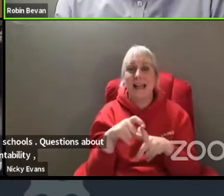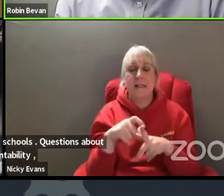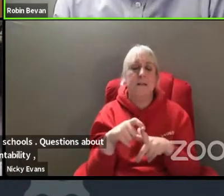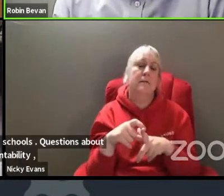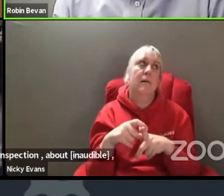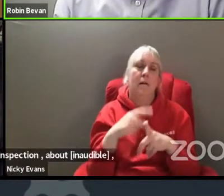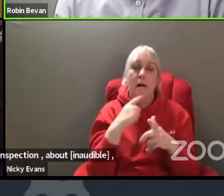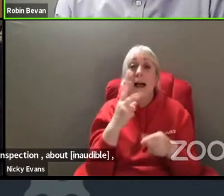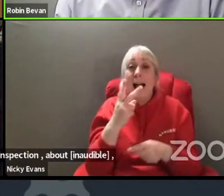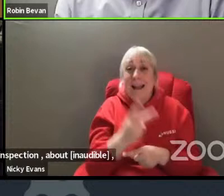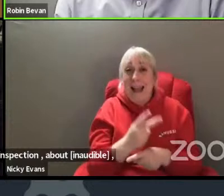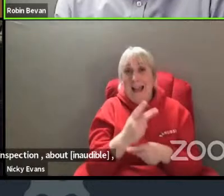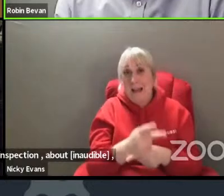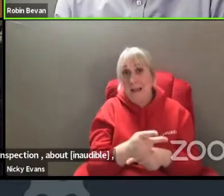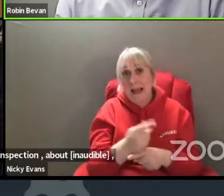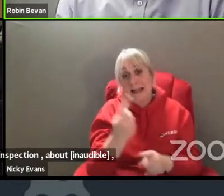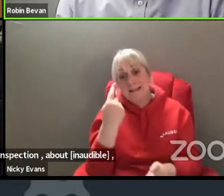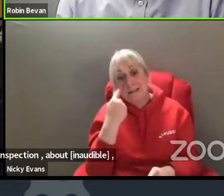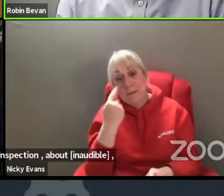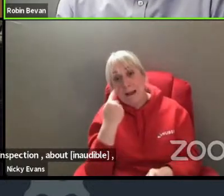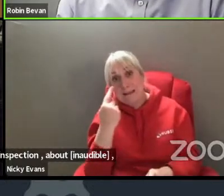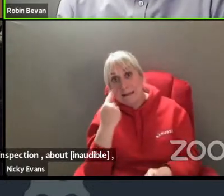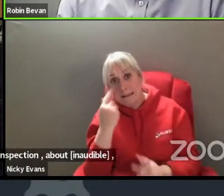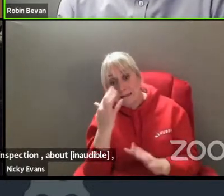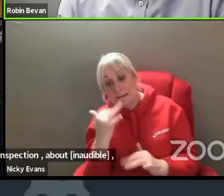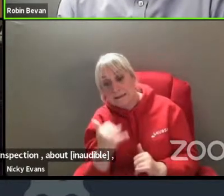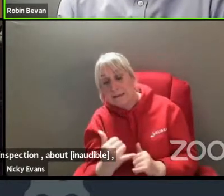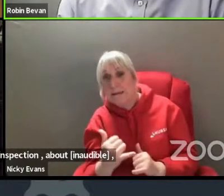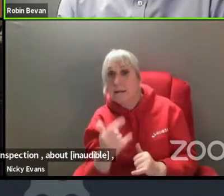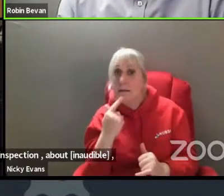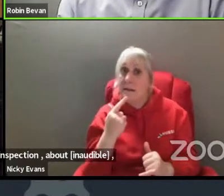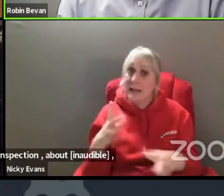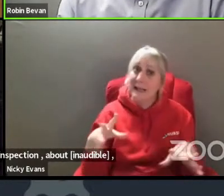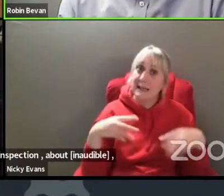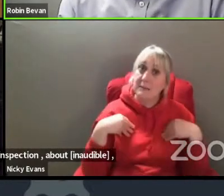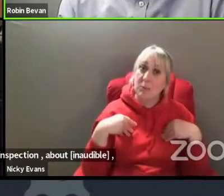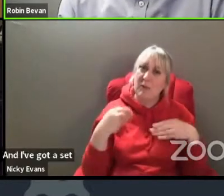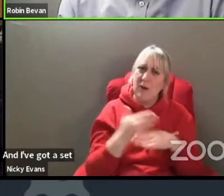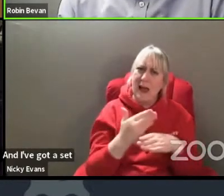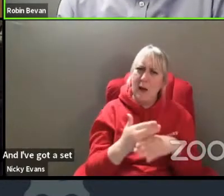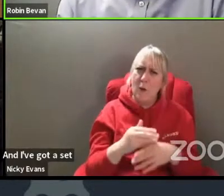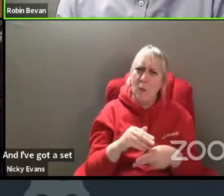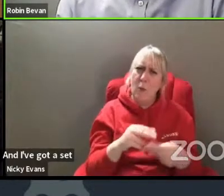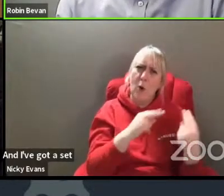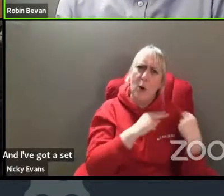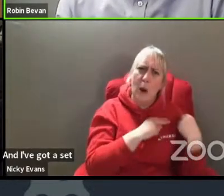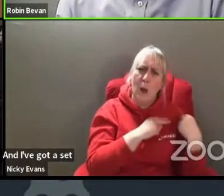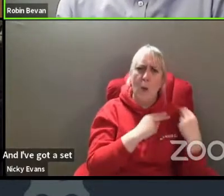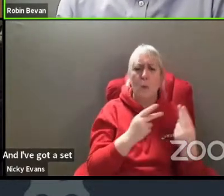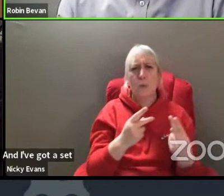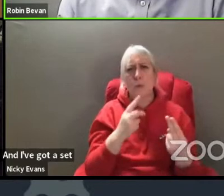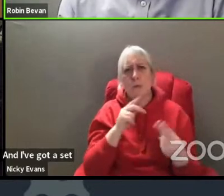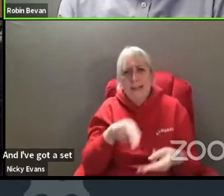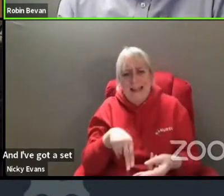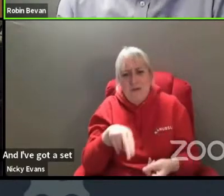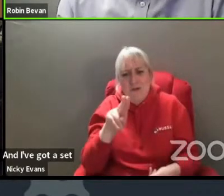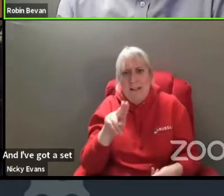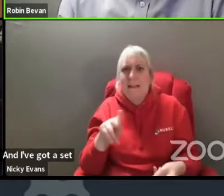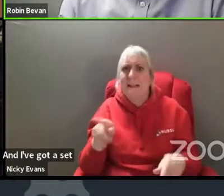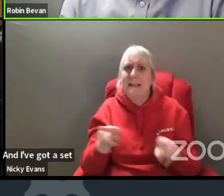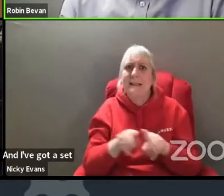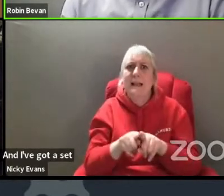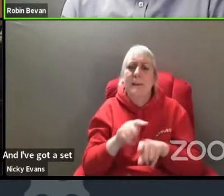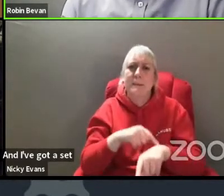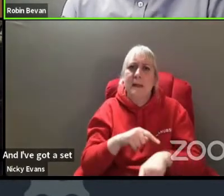out inspections, is it acceptable for our workload to increase at the same time as pupil numbers do? Is there anything we can say to our